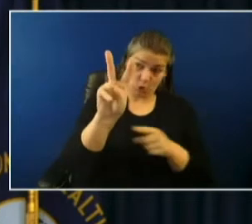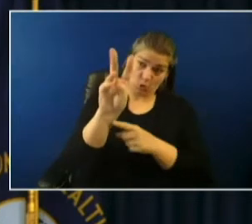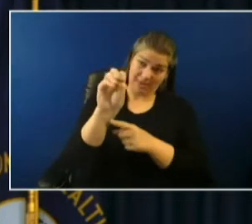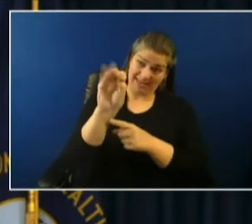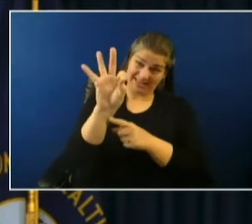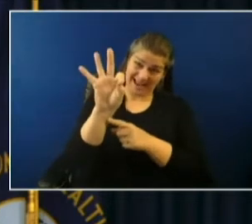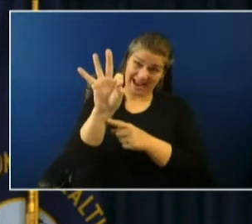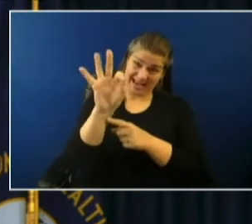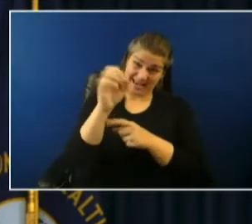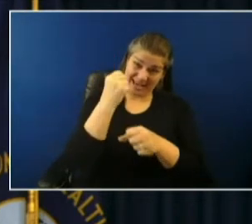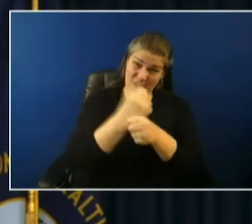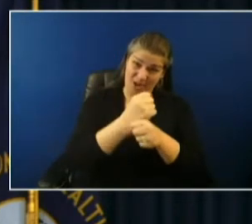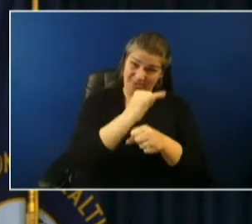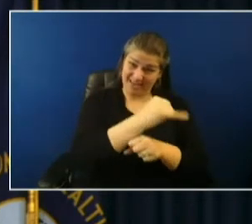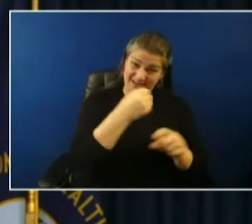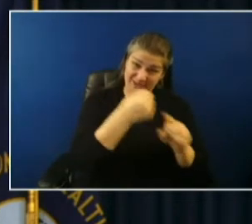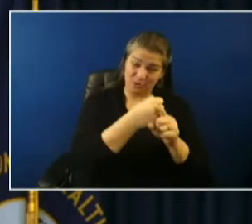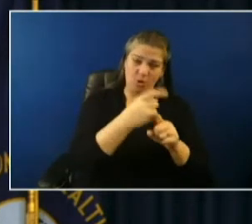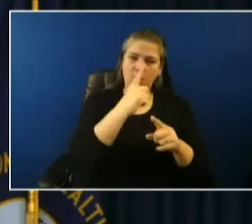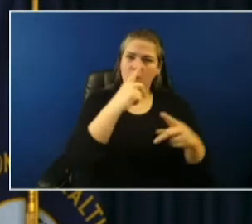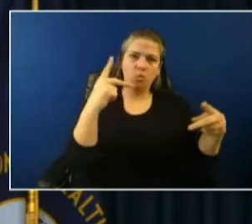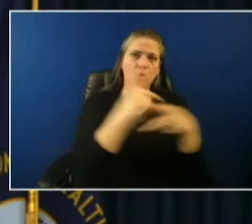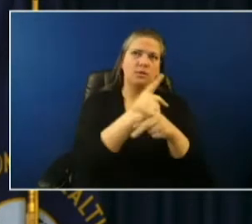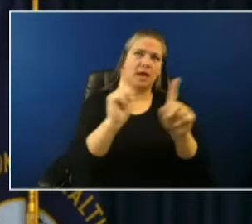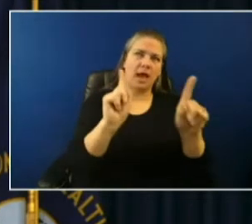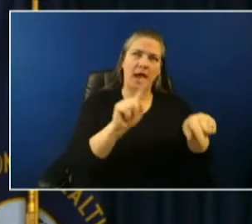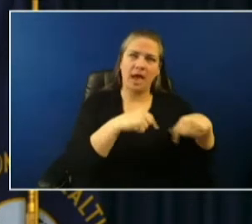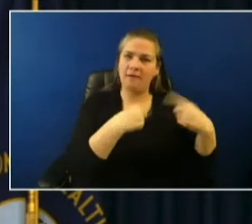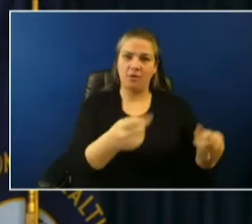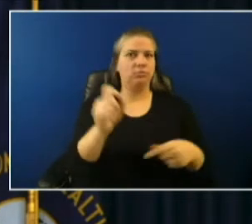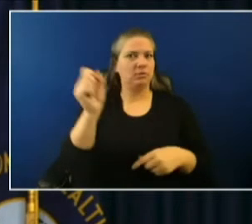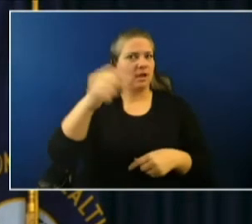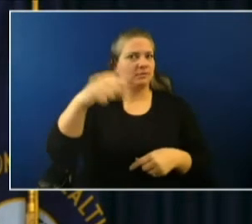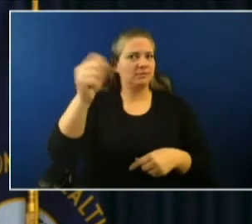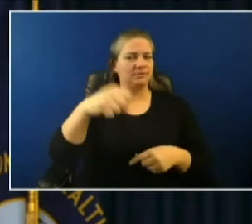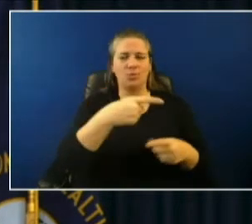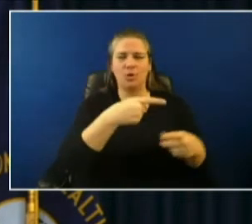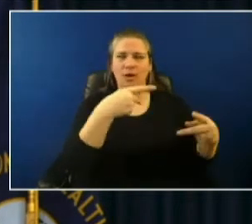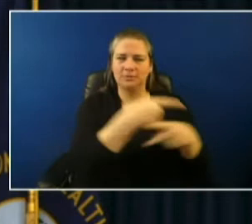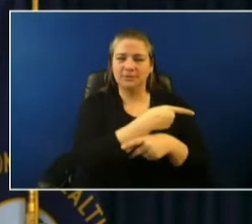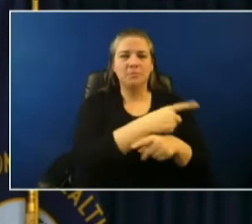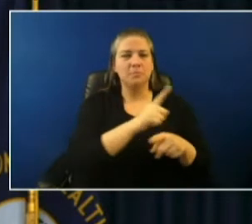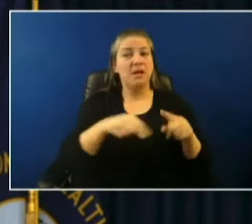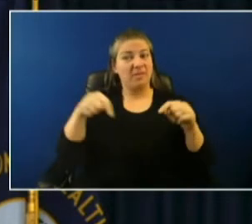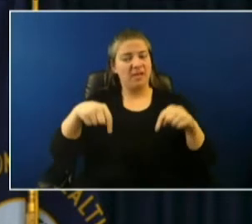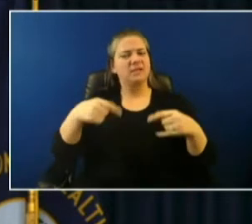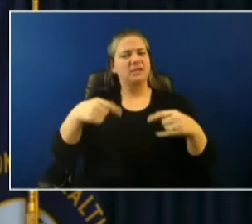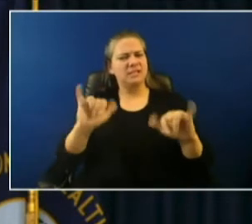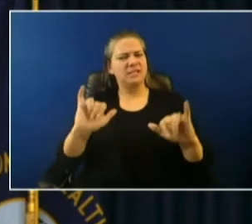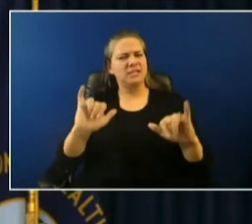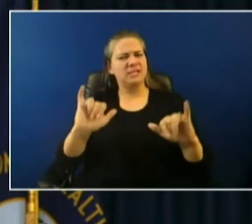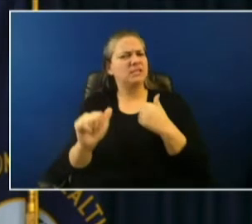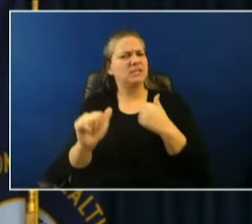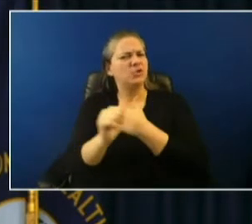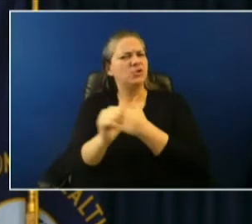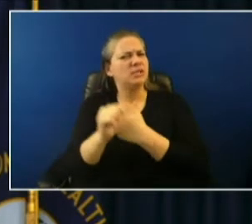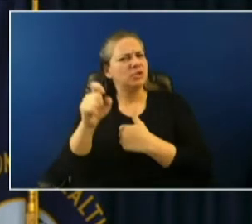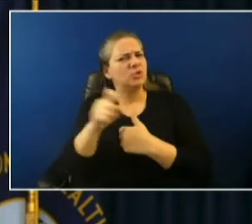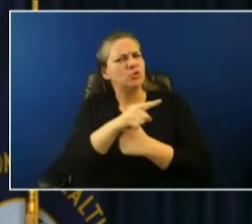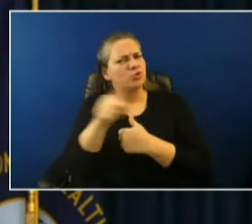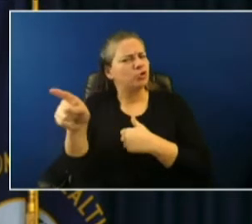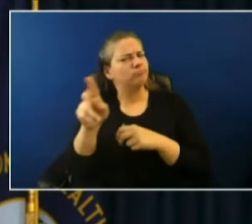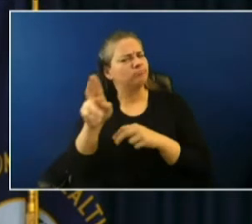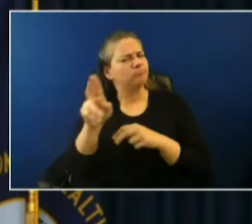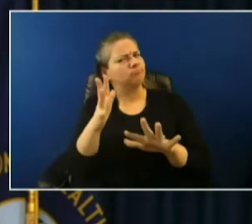ever seen. It is still very dangerous, and we need people to respond accordingly. Due to the storm starting